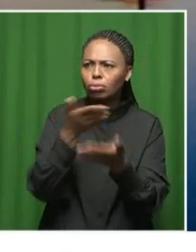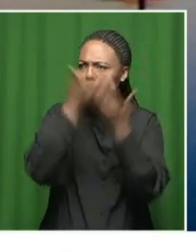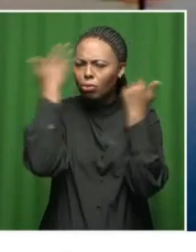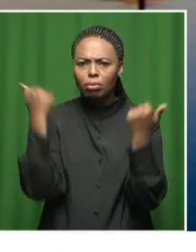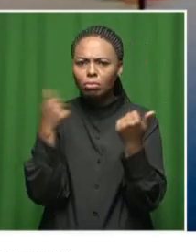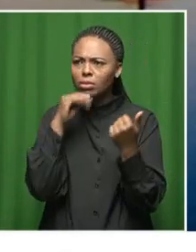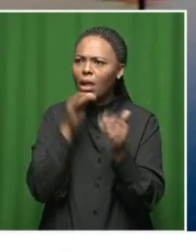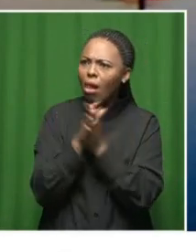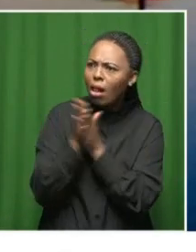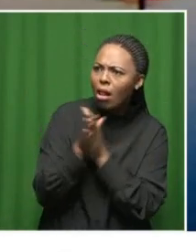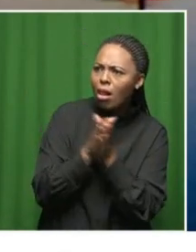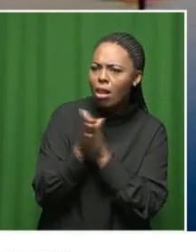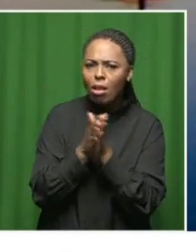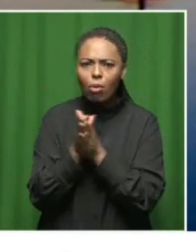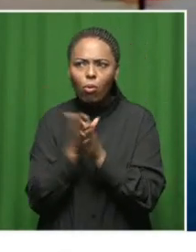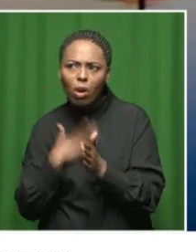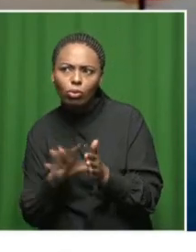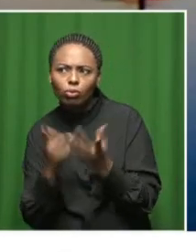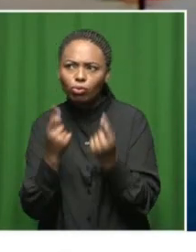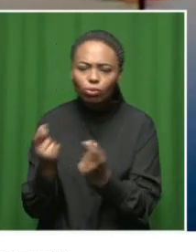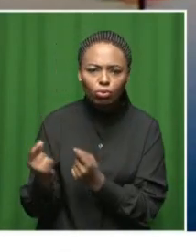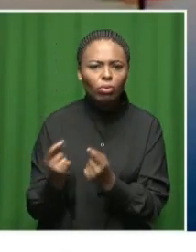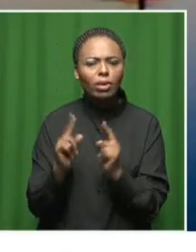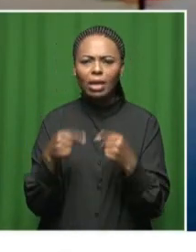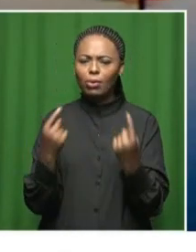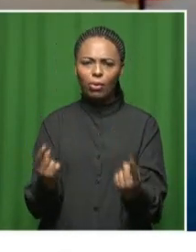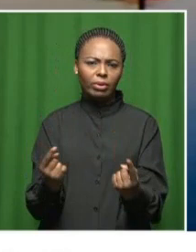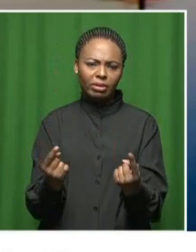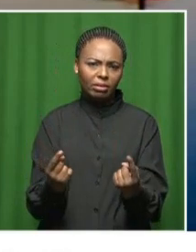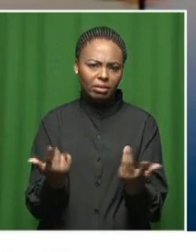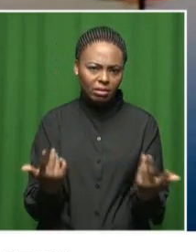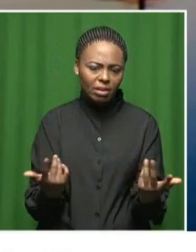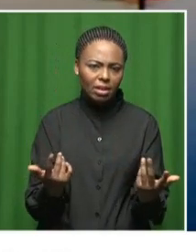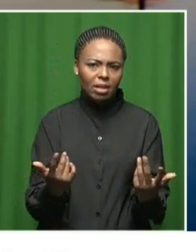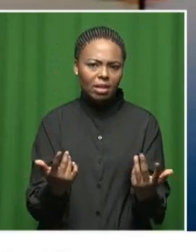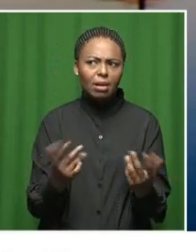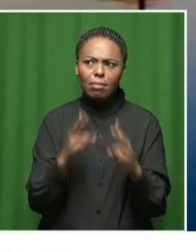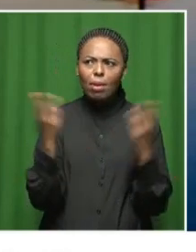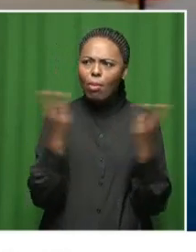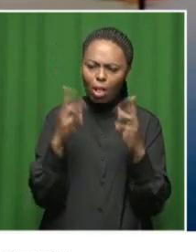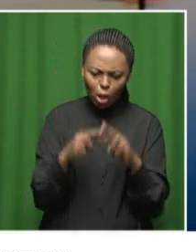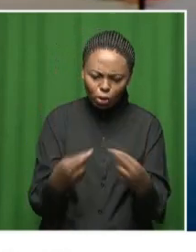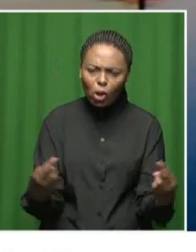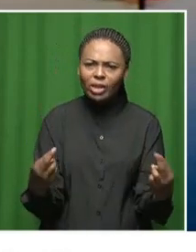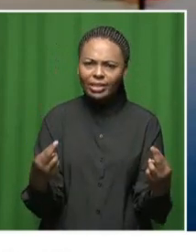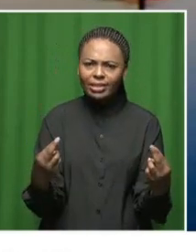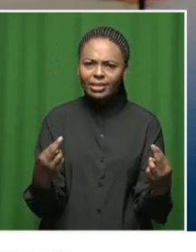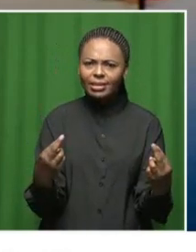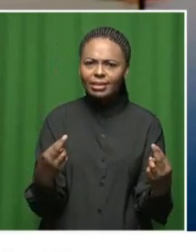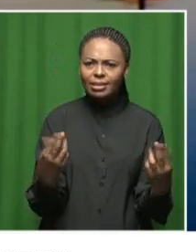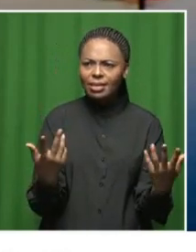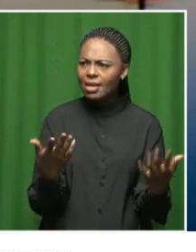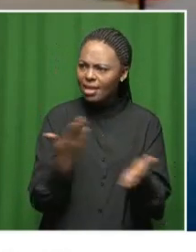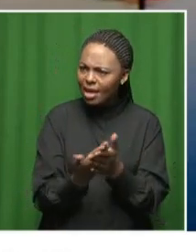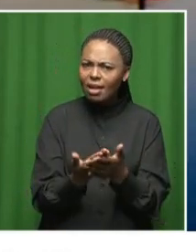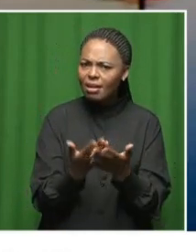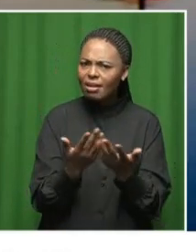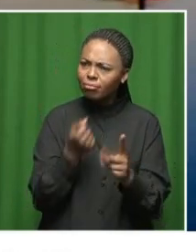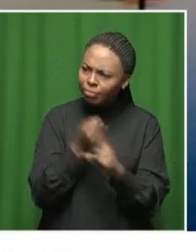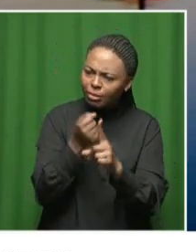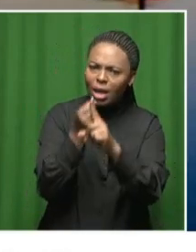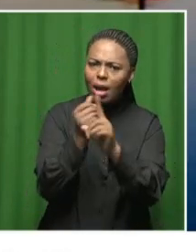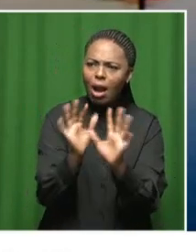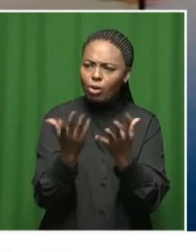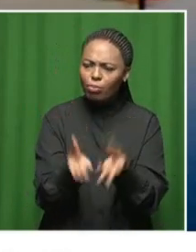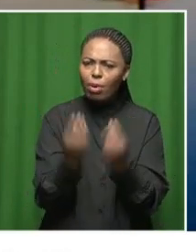I think that's the first step. Right. People need to know that you can do this. And then people are very resourceful. They go out and they find the equipment. They'll be able, and you